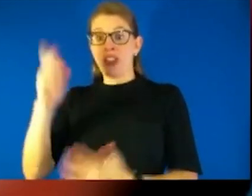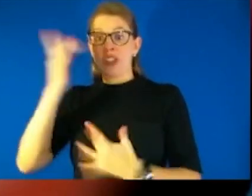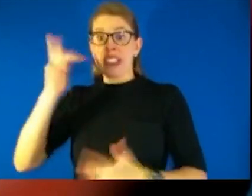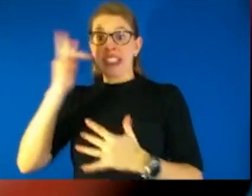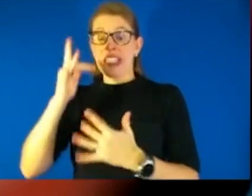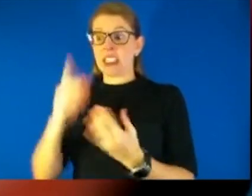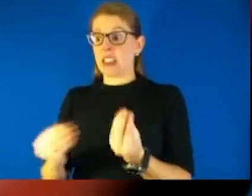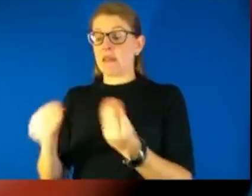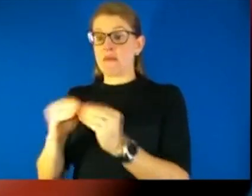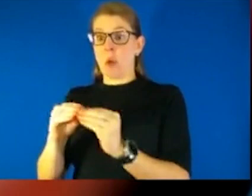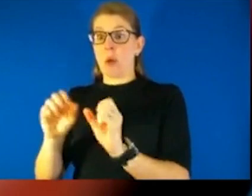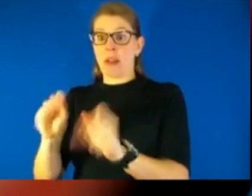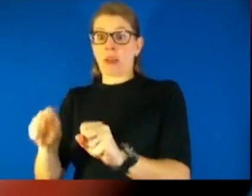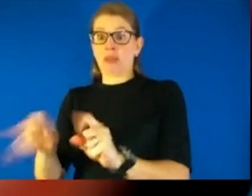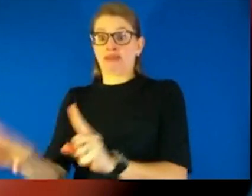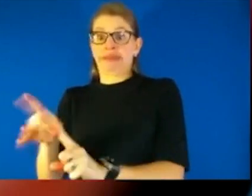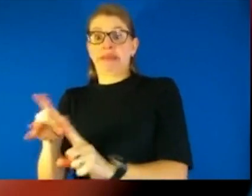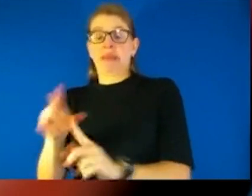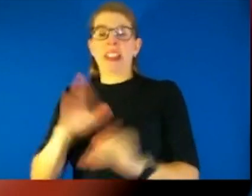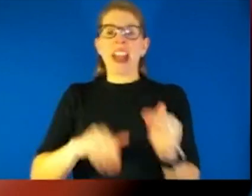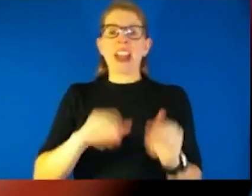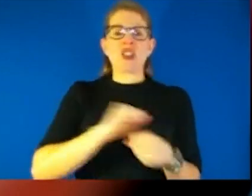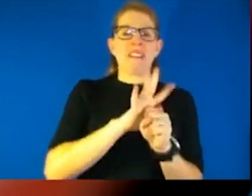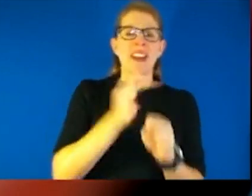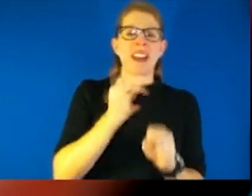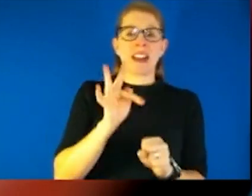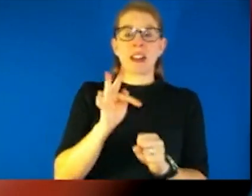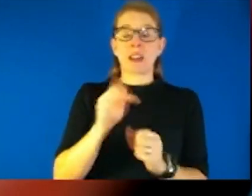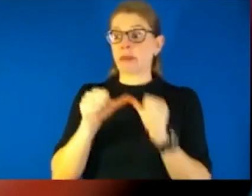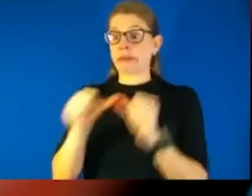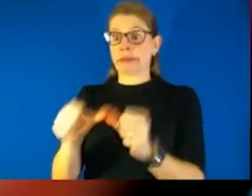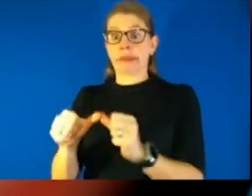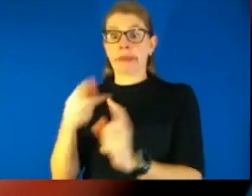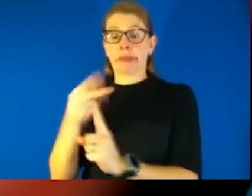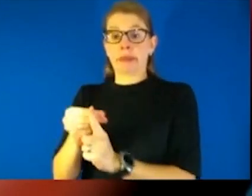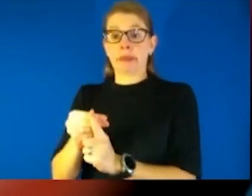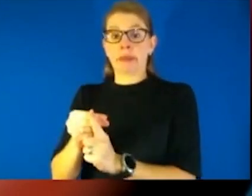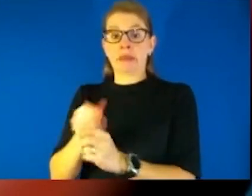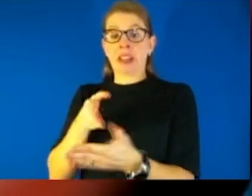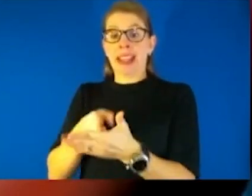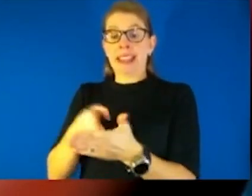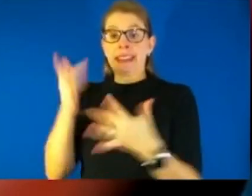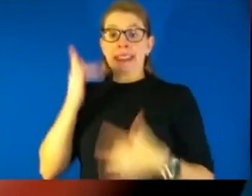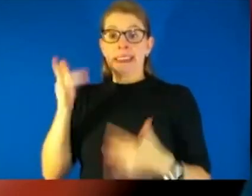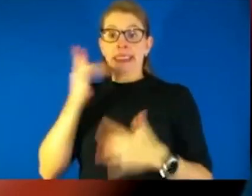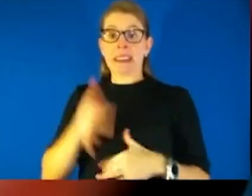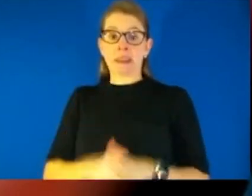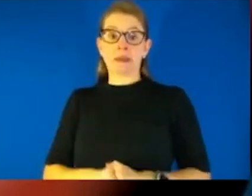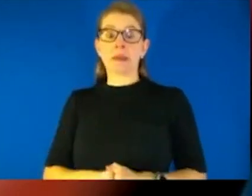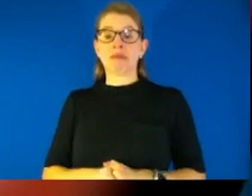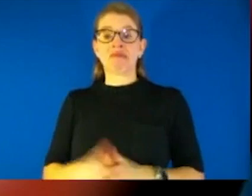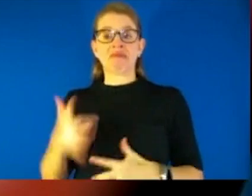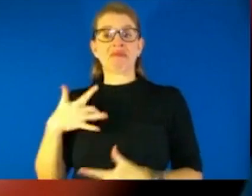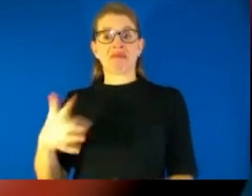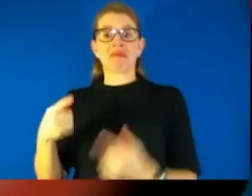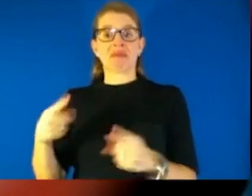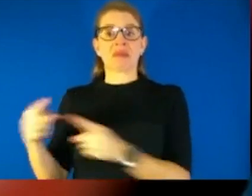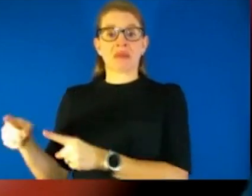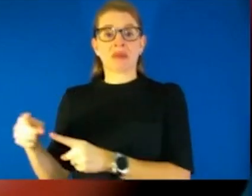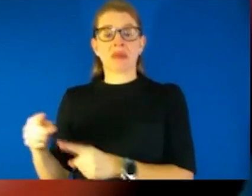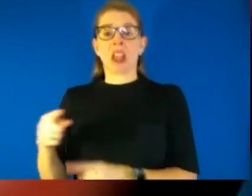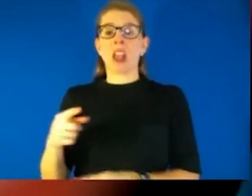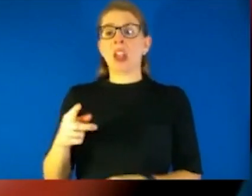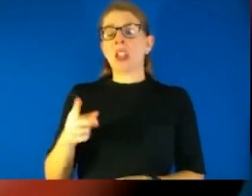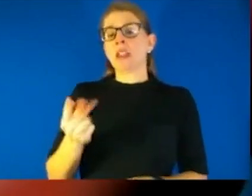than COVID-19. So keep your animals vaccinated against these diseases, which are common among the cat and dog